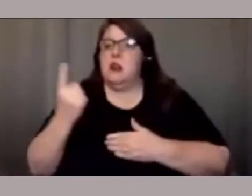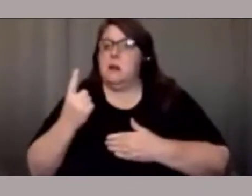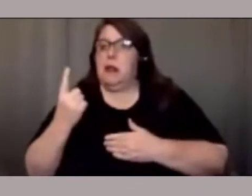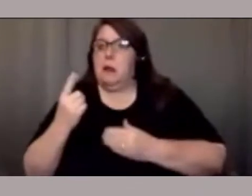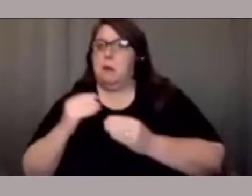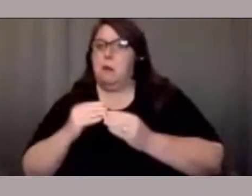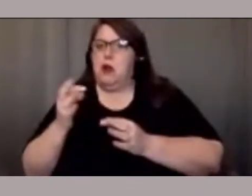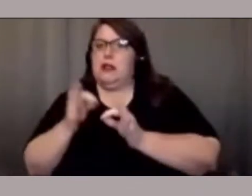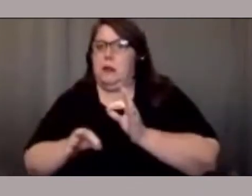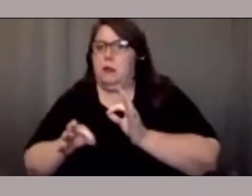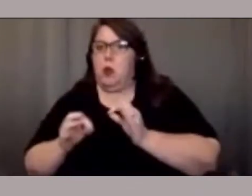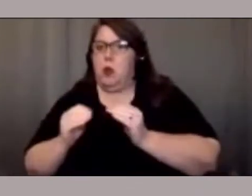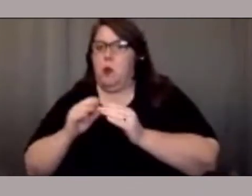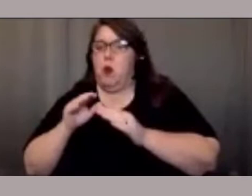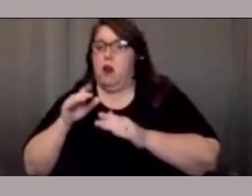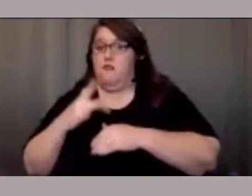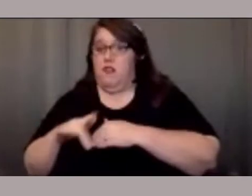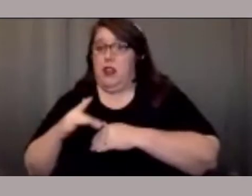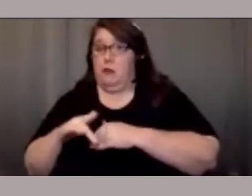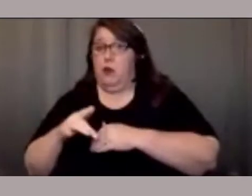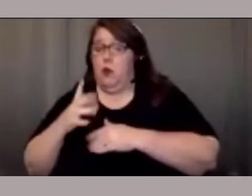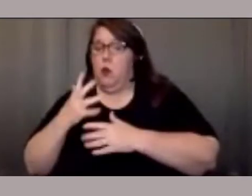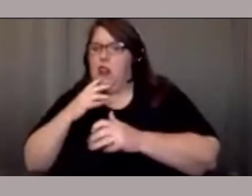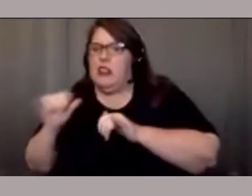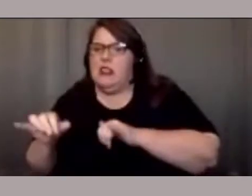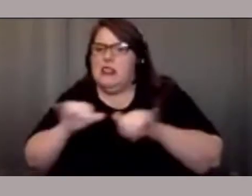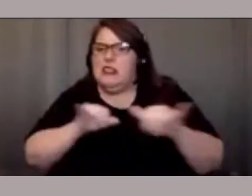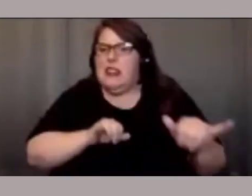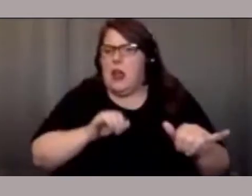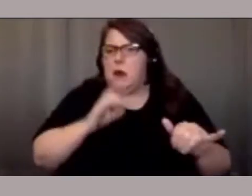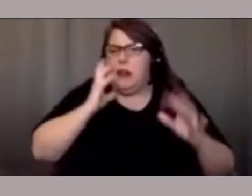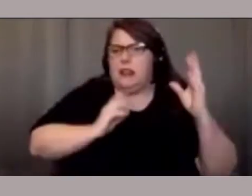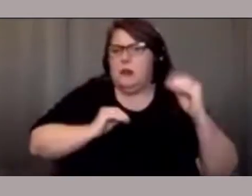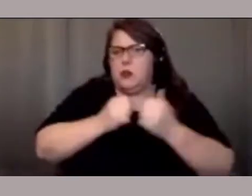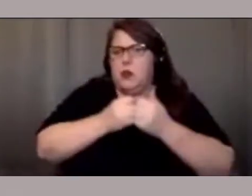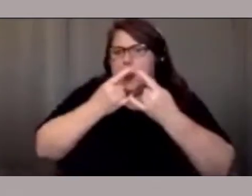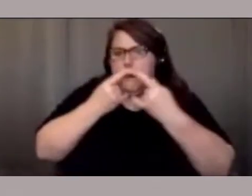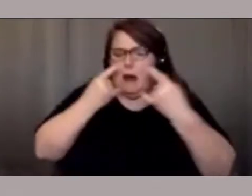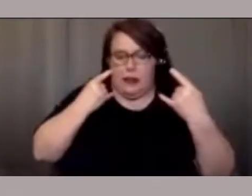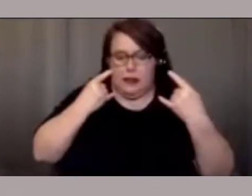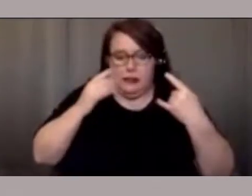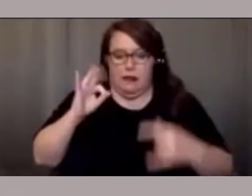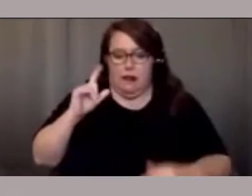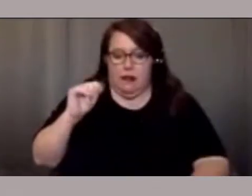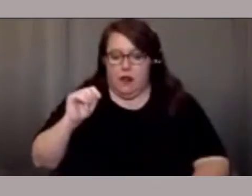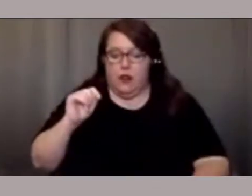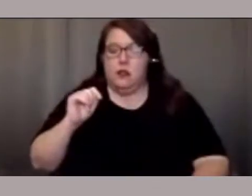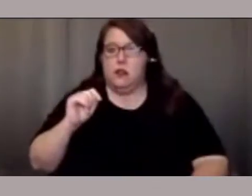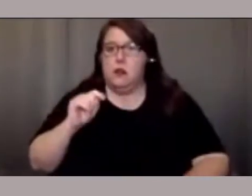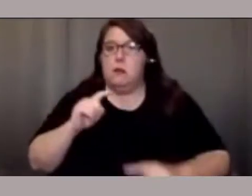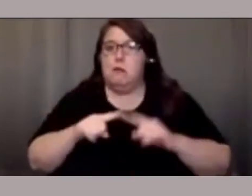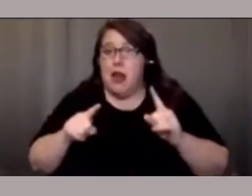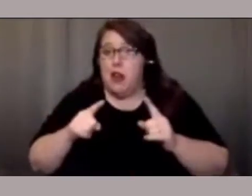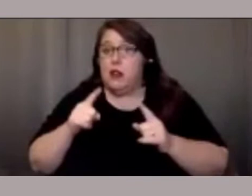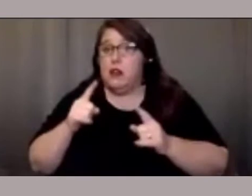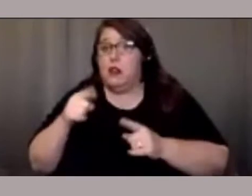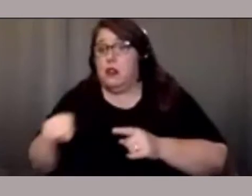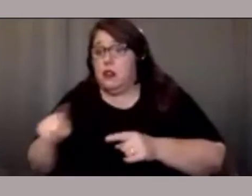more simple and more available. These procedure masks, however, run the risk of having leakage on the